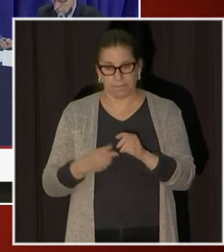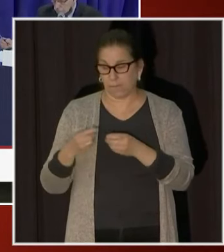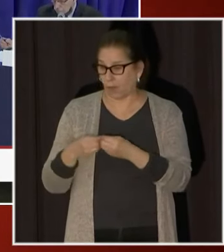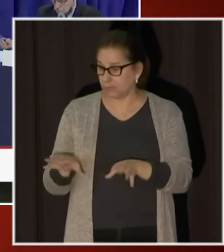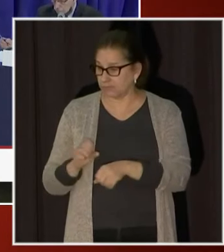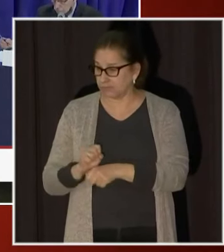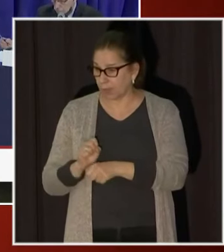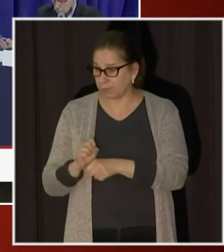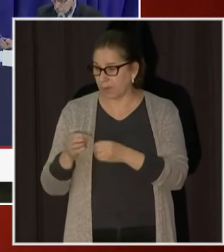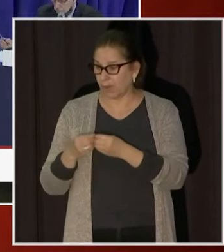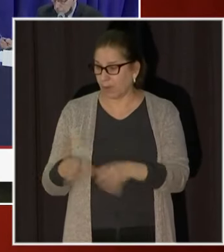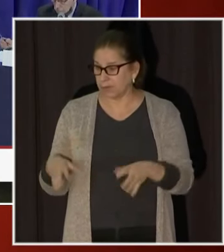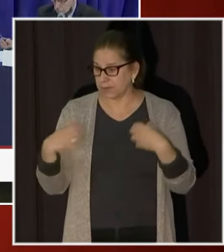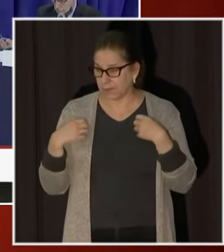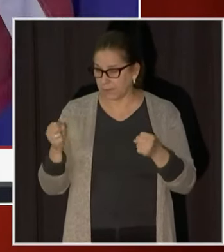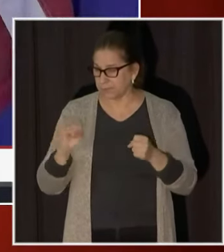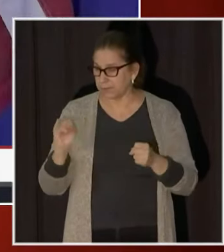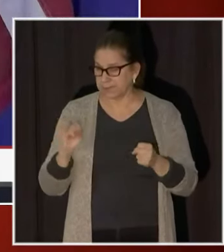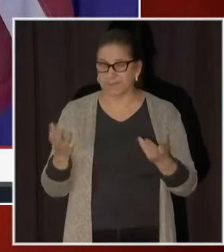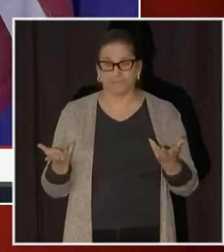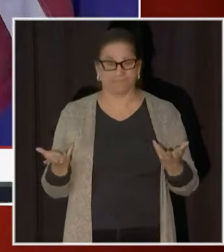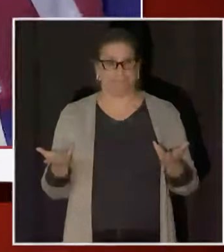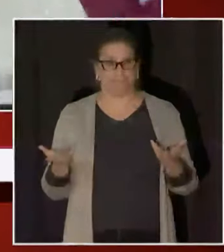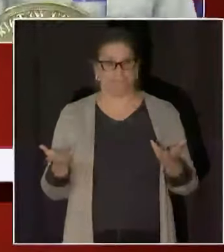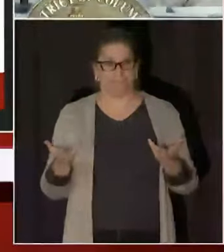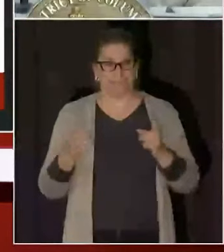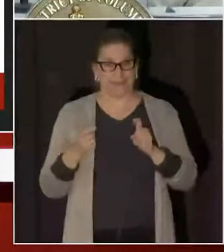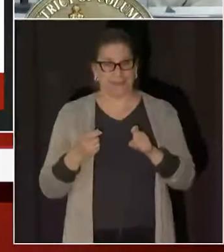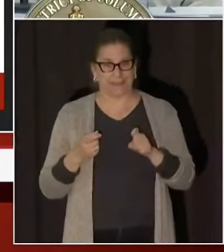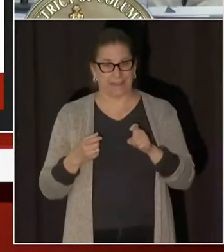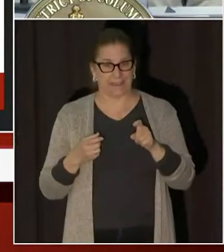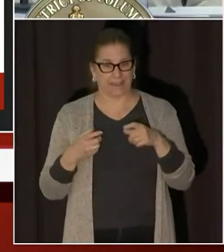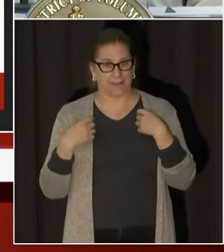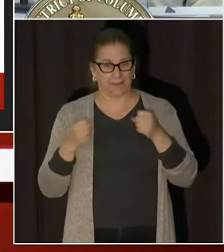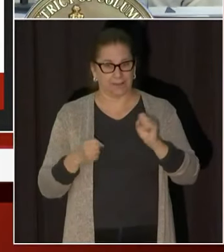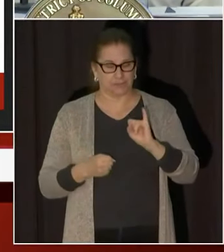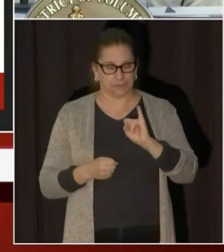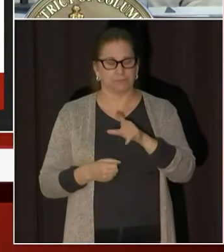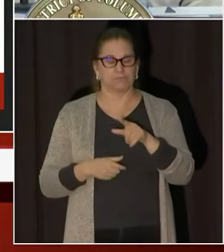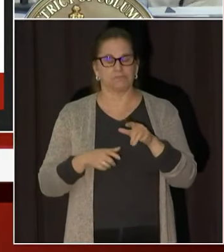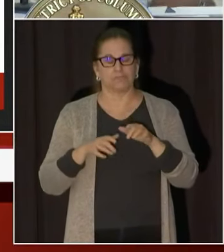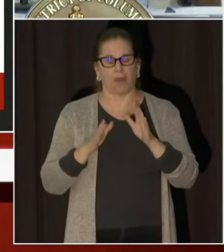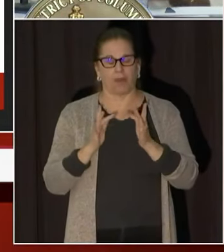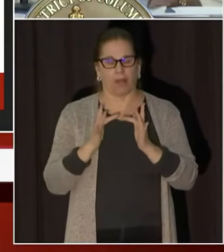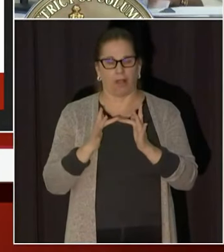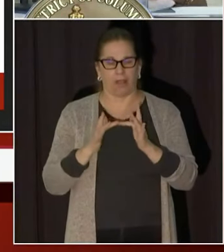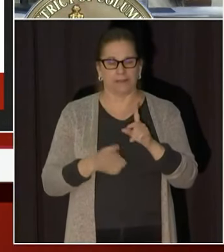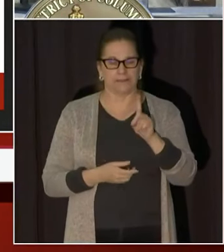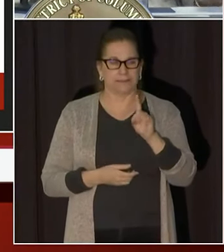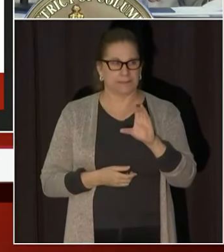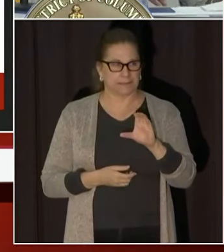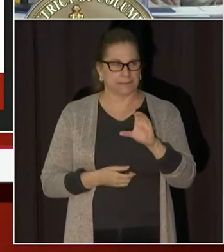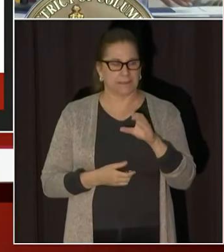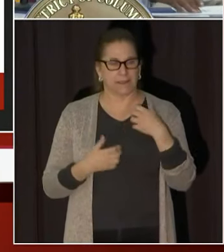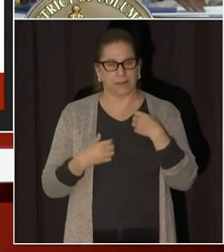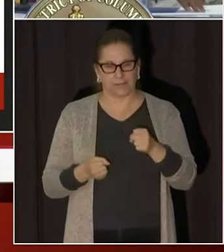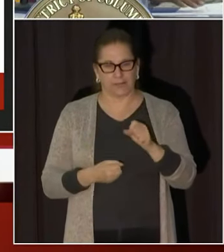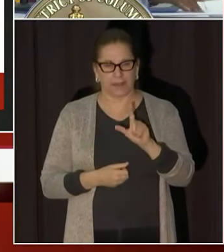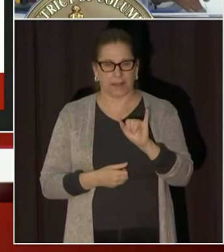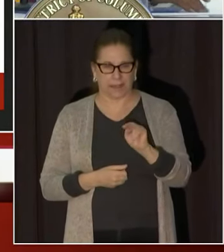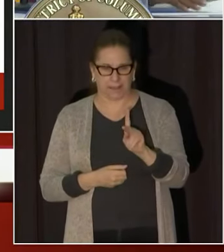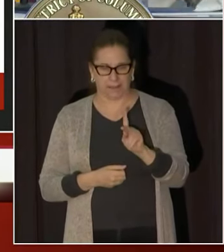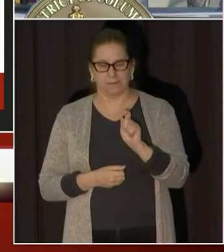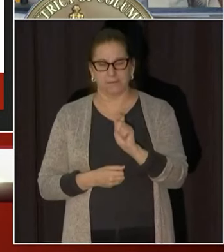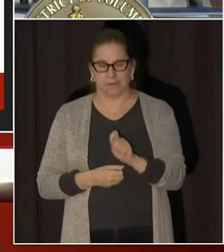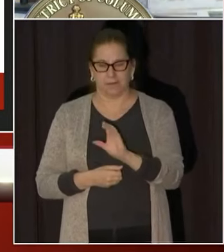please go to dchealthlink.com for information about insurance in the district. So with that, we will